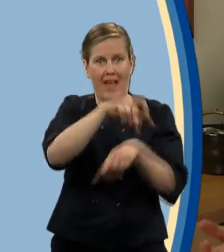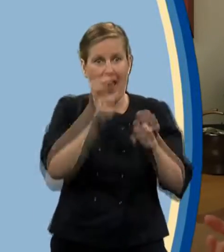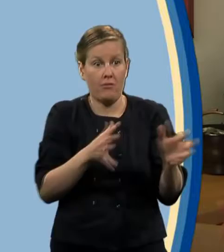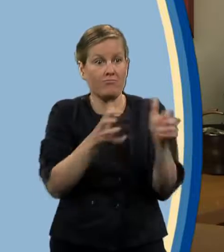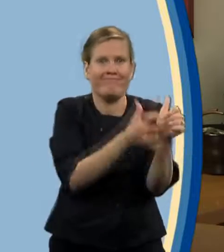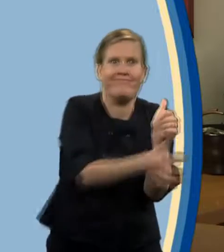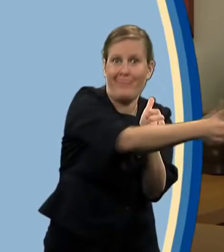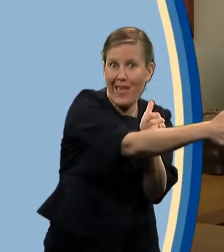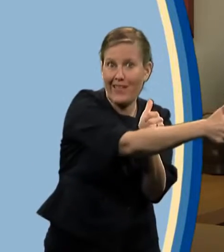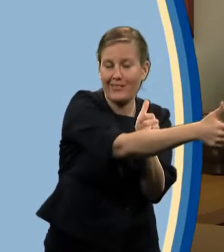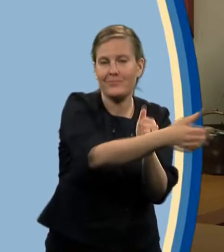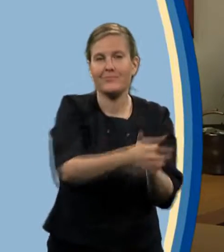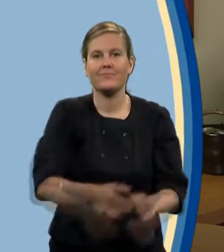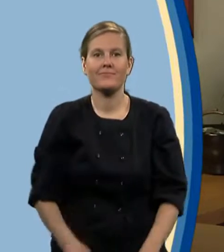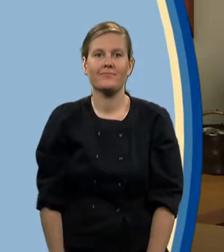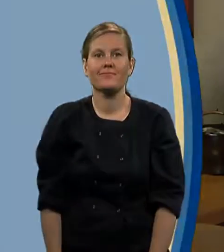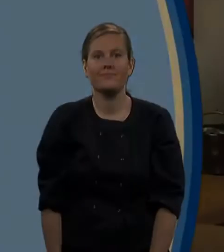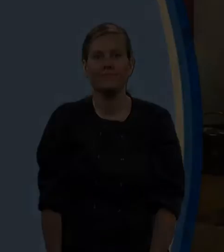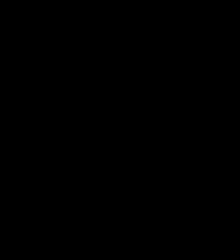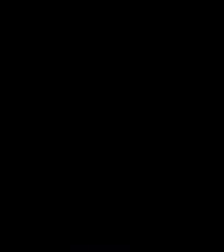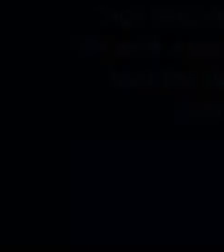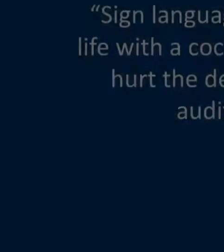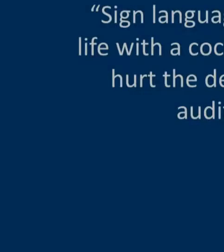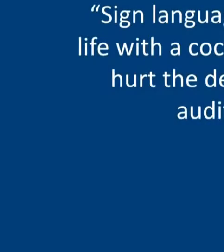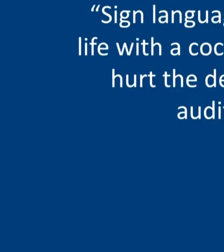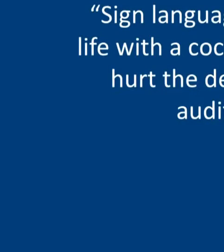spoken language than other groups.